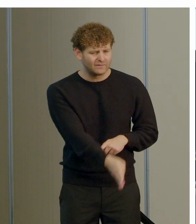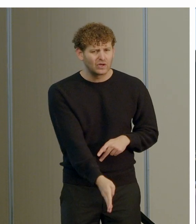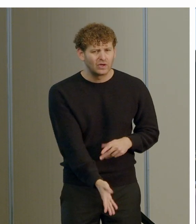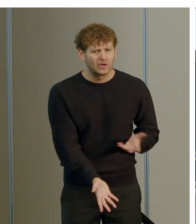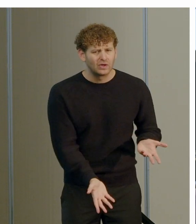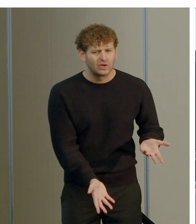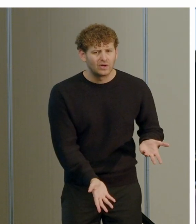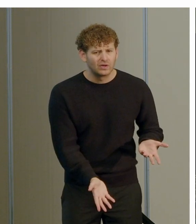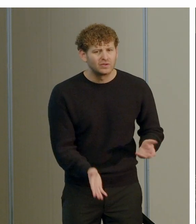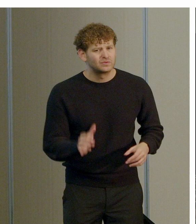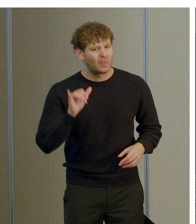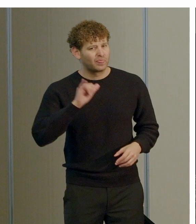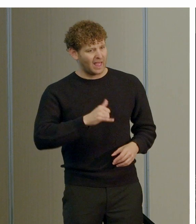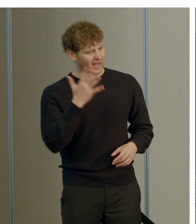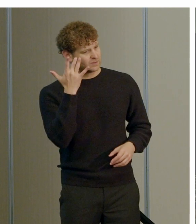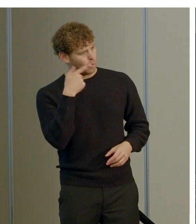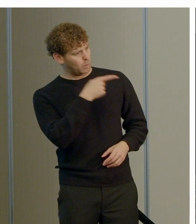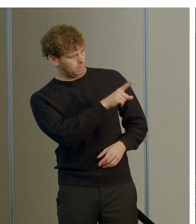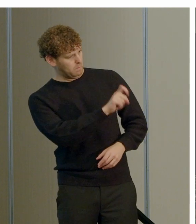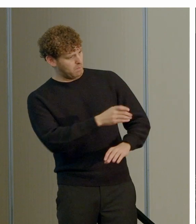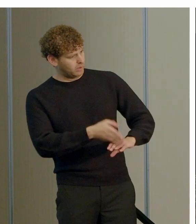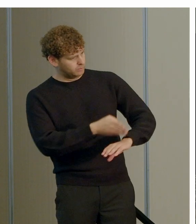to be accessible."